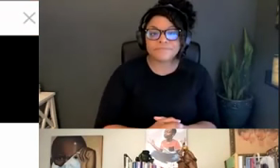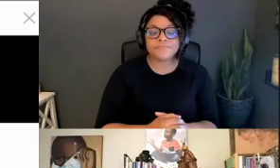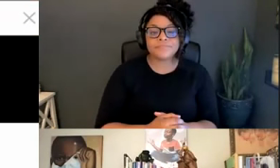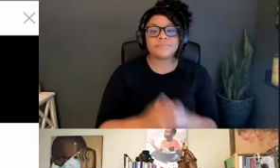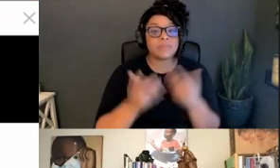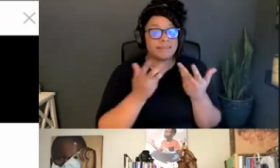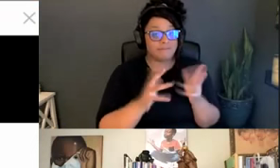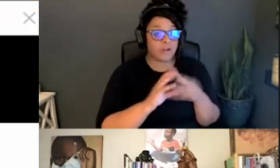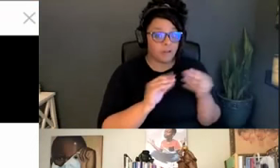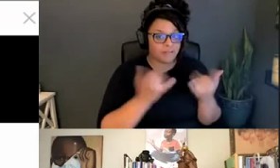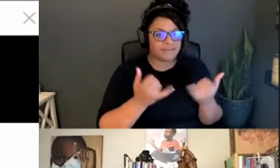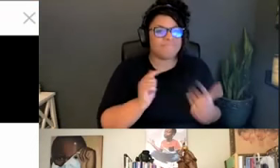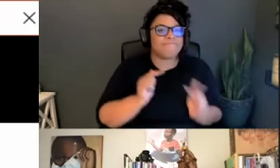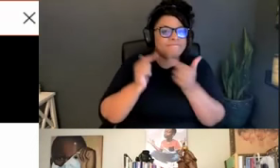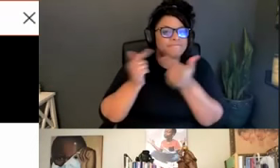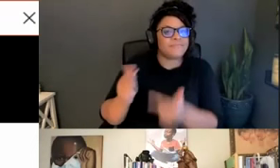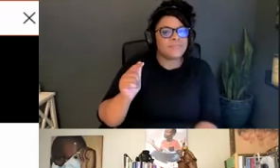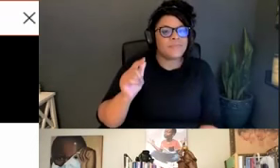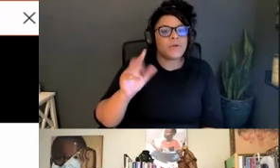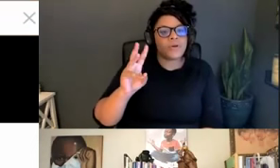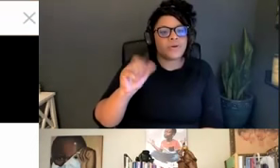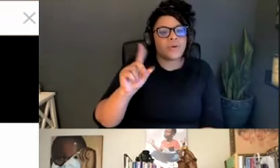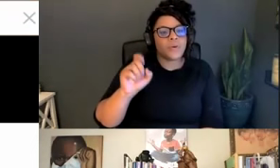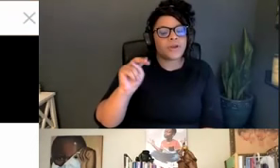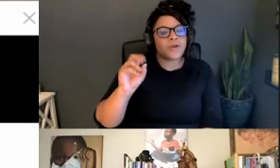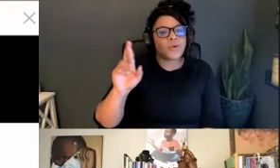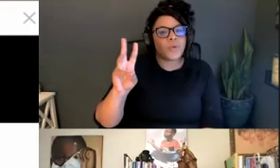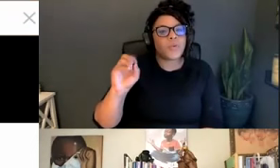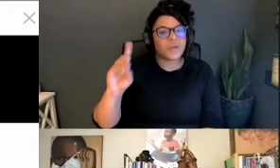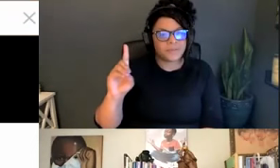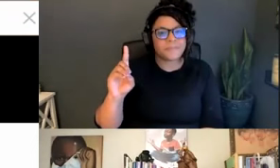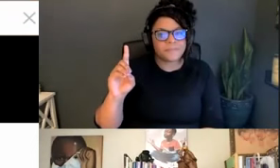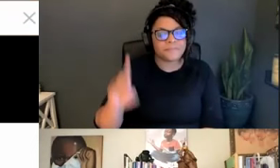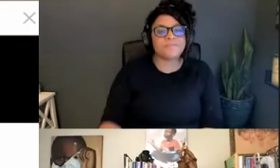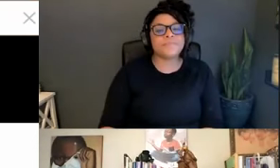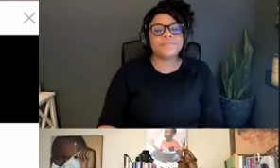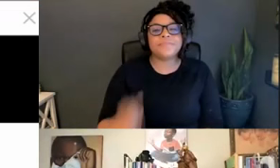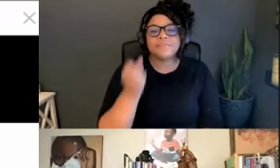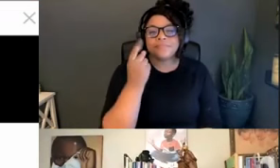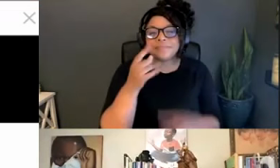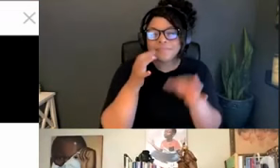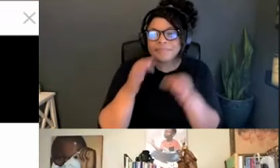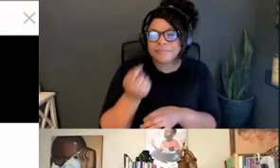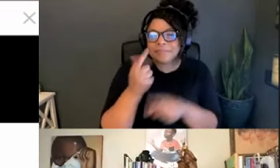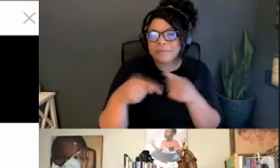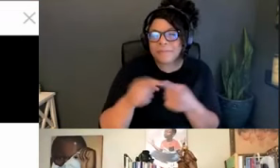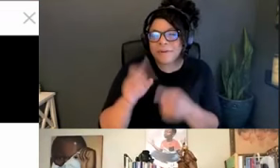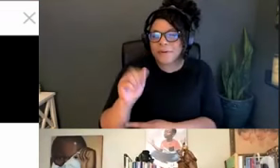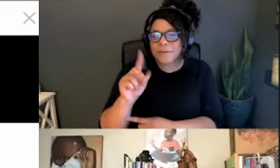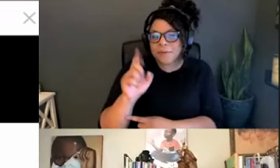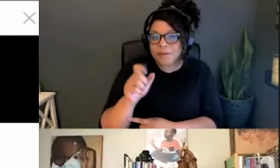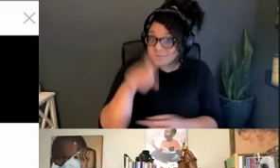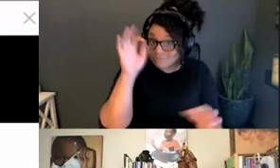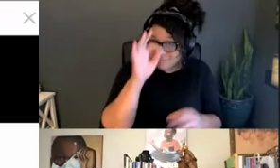to turn it over to Wade Norwood. And just a little bit about Wade, if you don't all know.